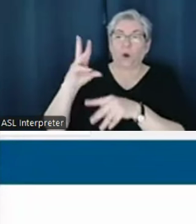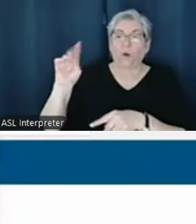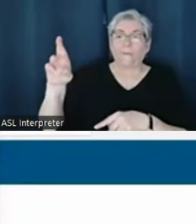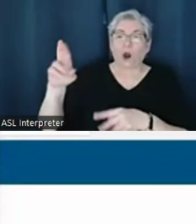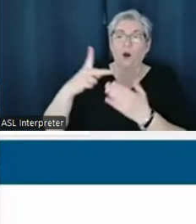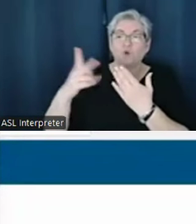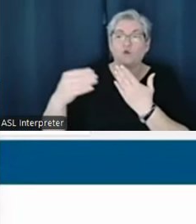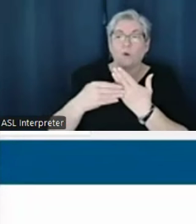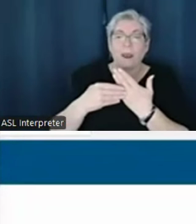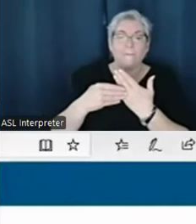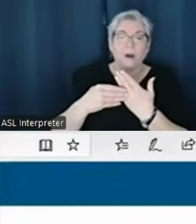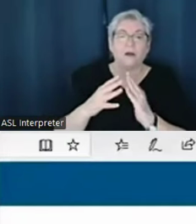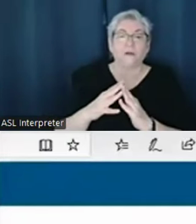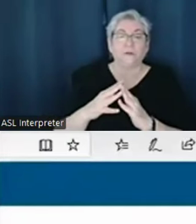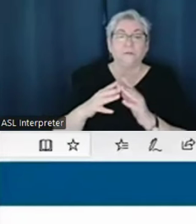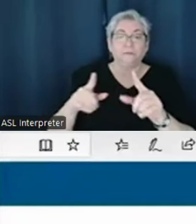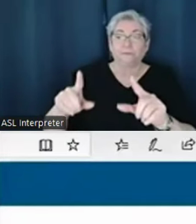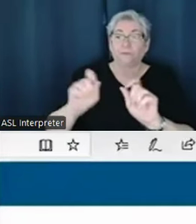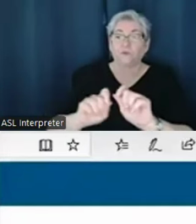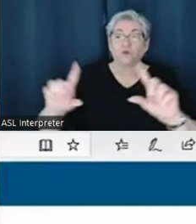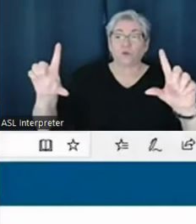program. So on your screen,